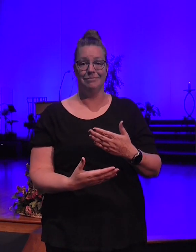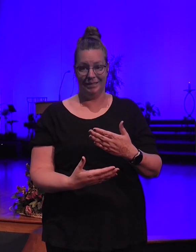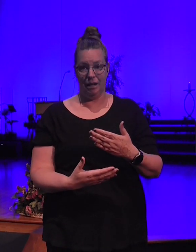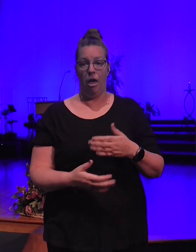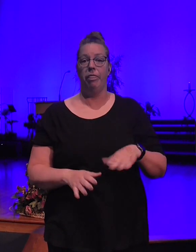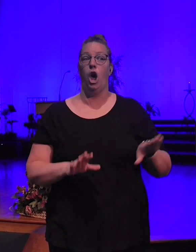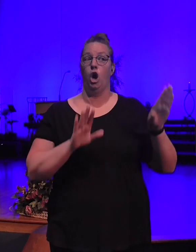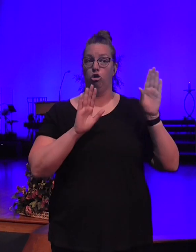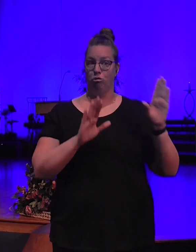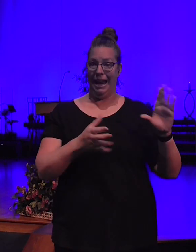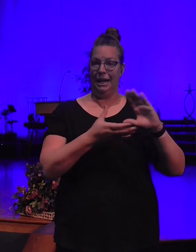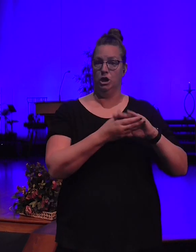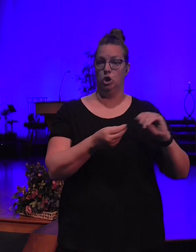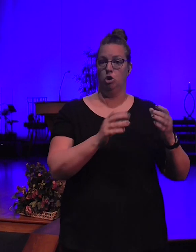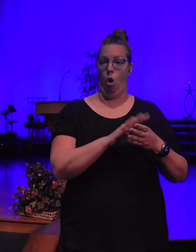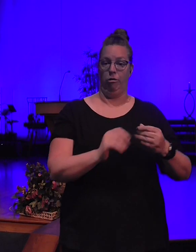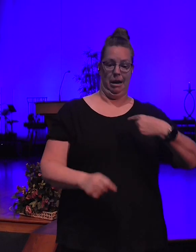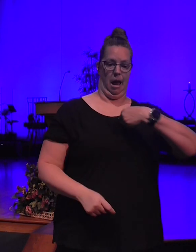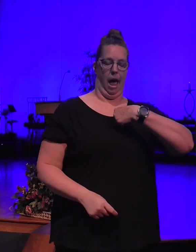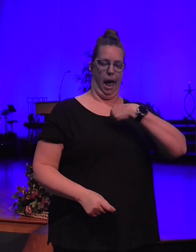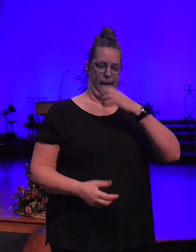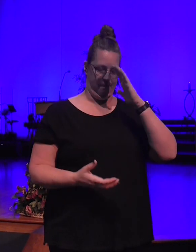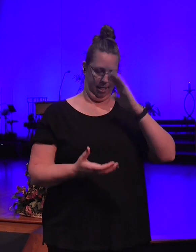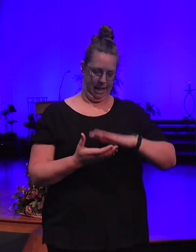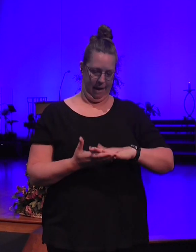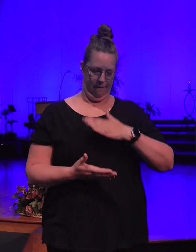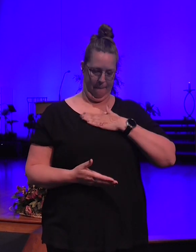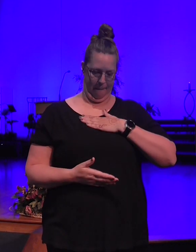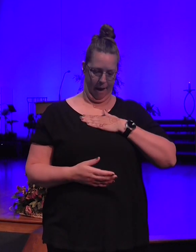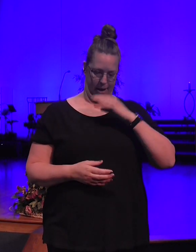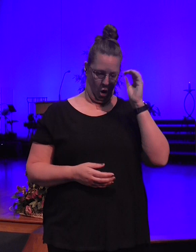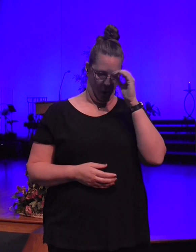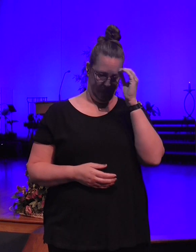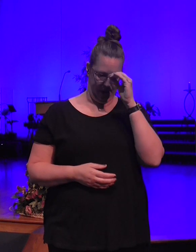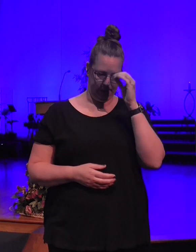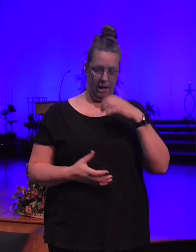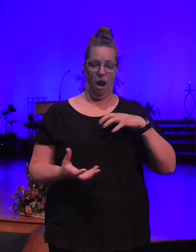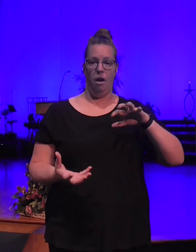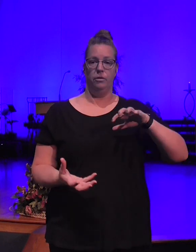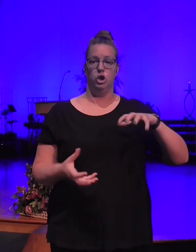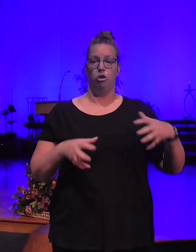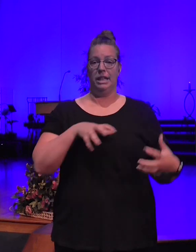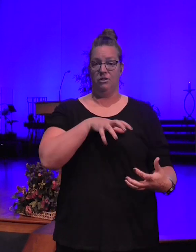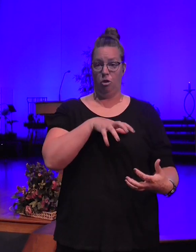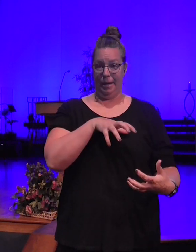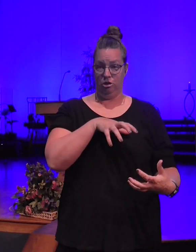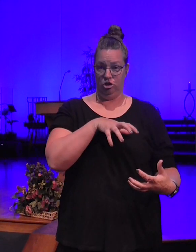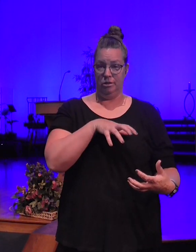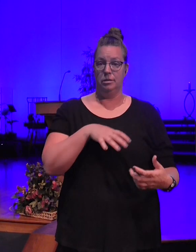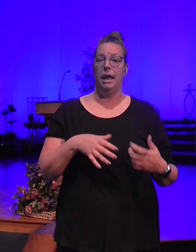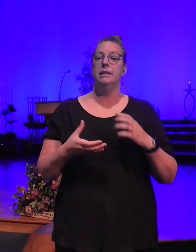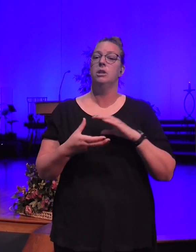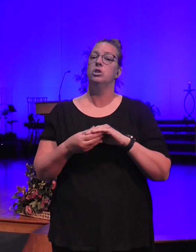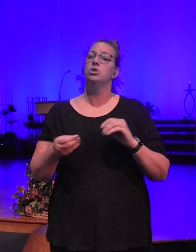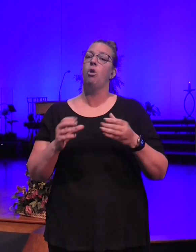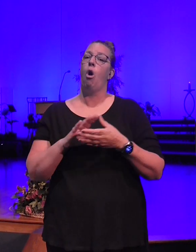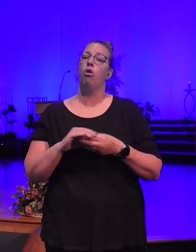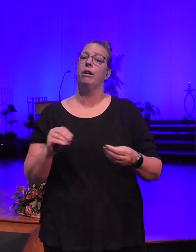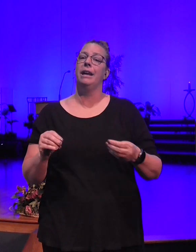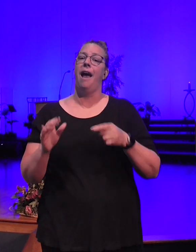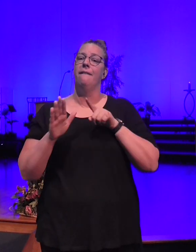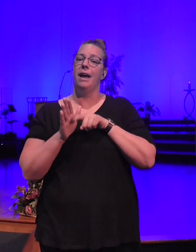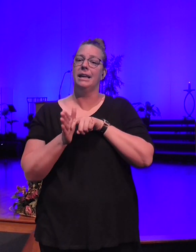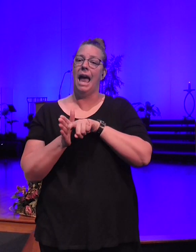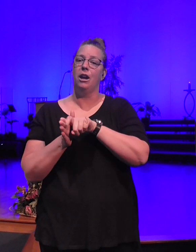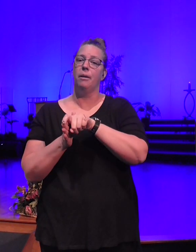story, I believe, in my personal humble opinion, of transformation is the story of the caterpillar to the